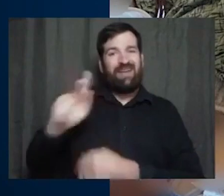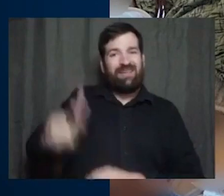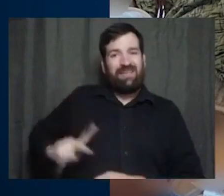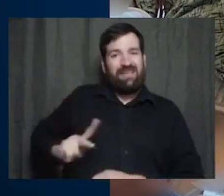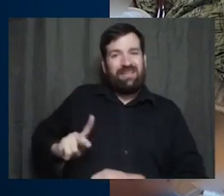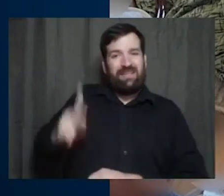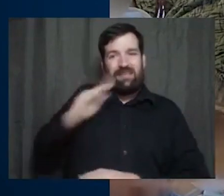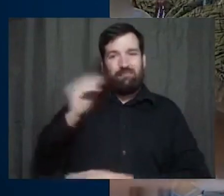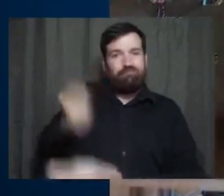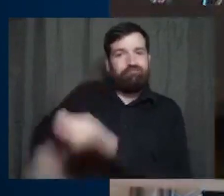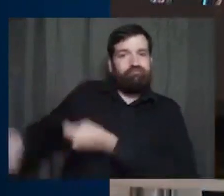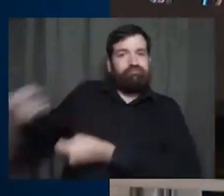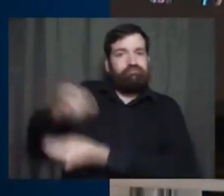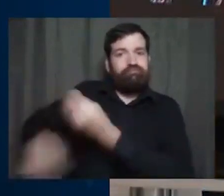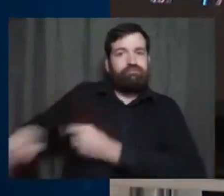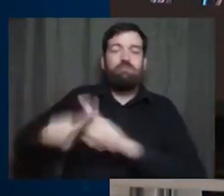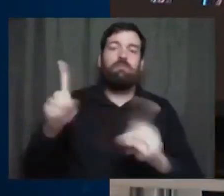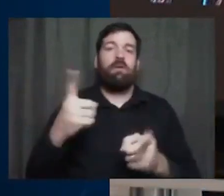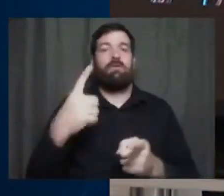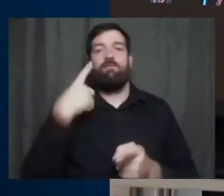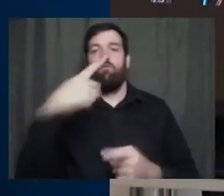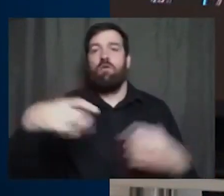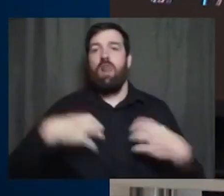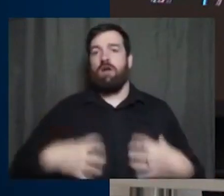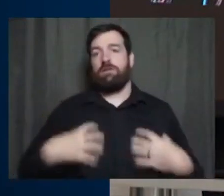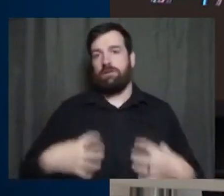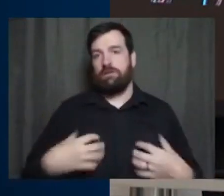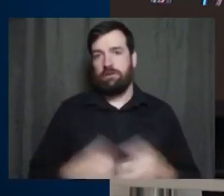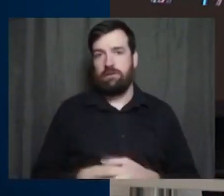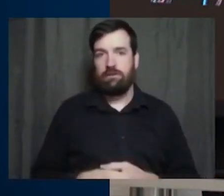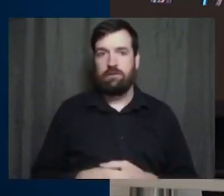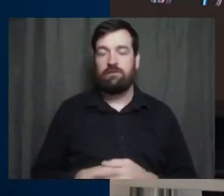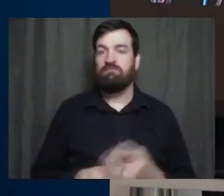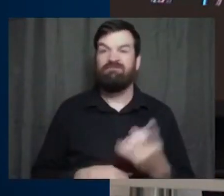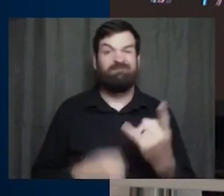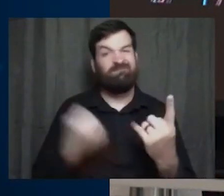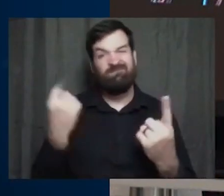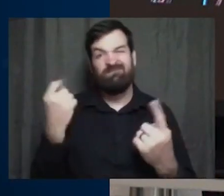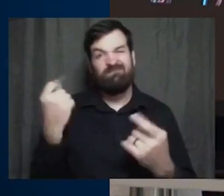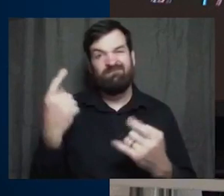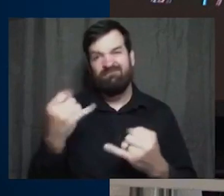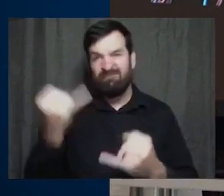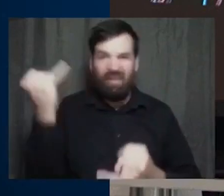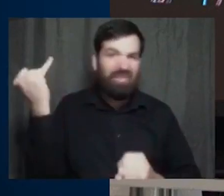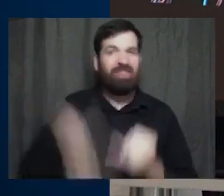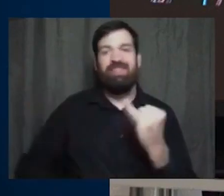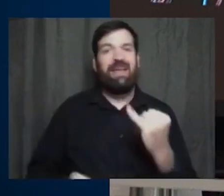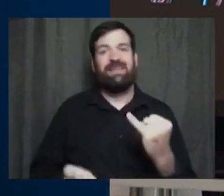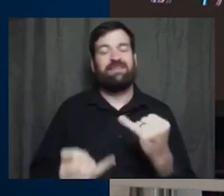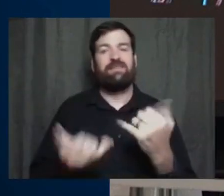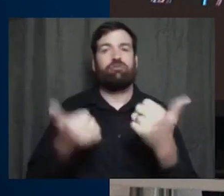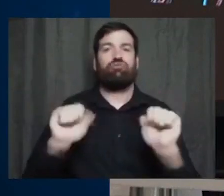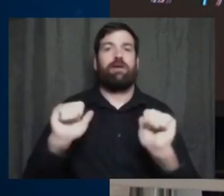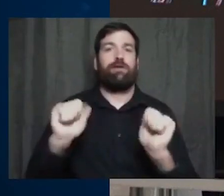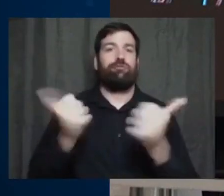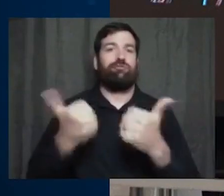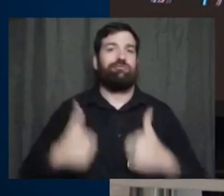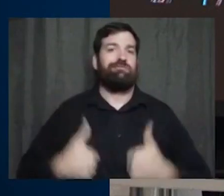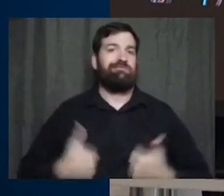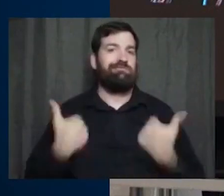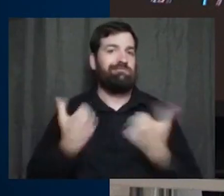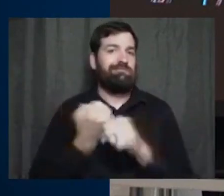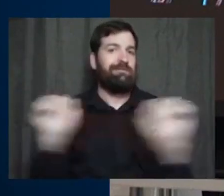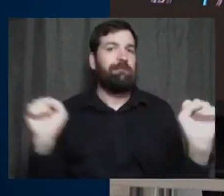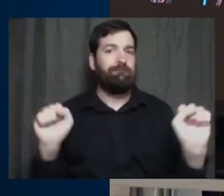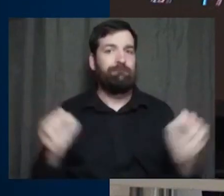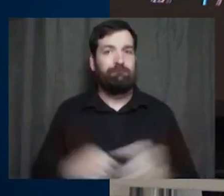help with gas exchange. And basically it is one of the very last steps, one of the very last life-saving measures we try to do to help